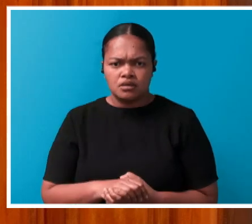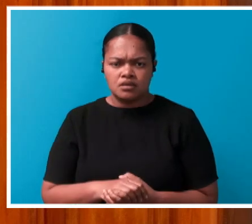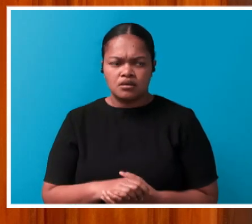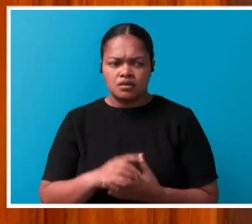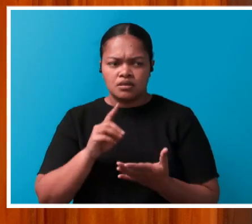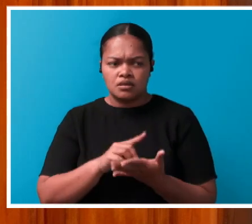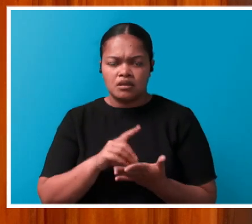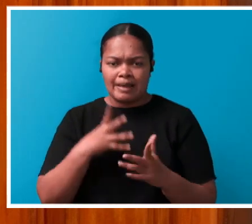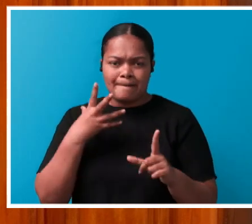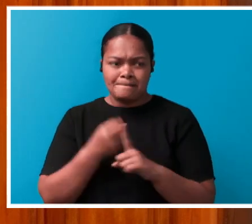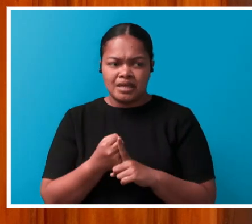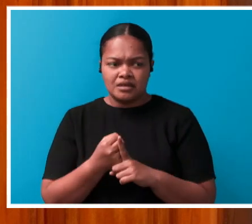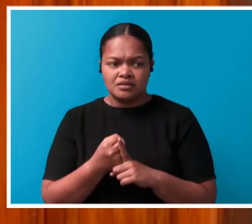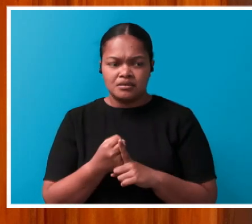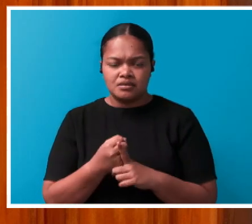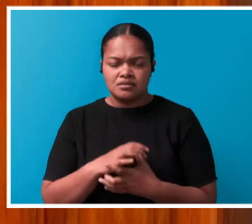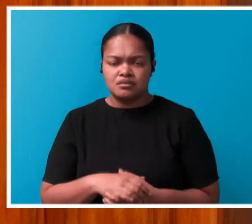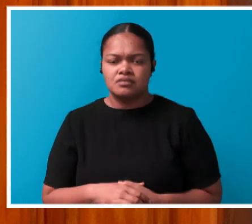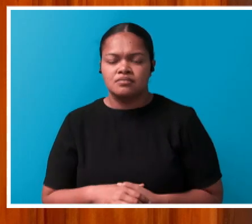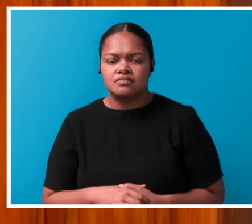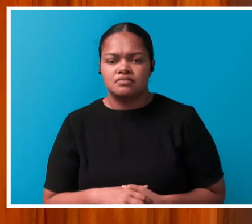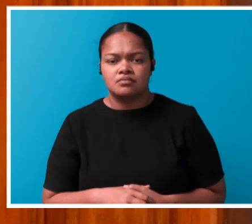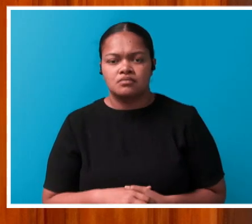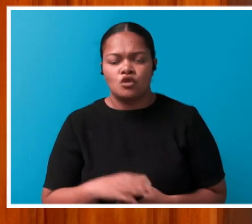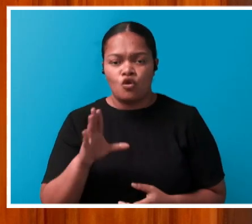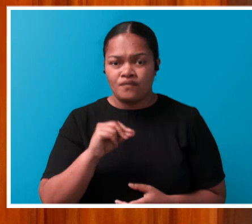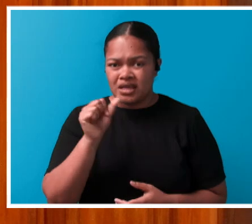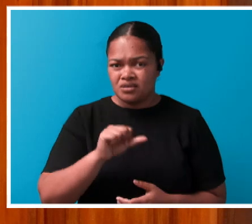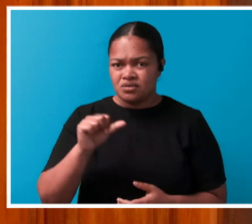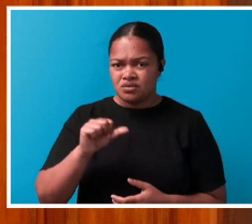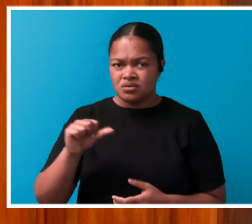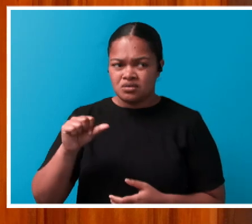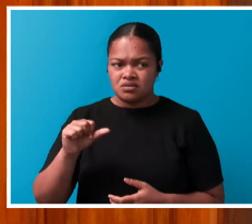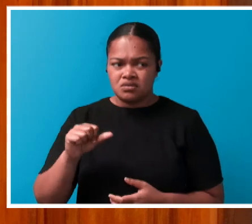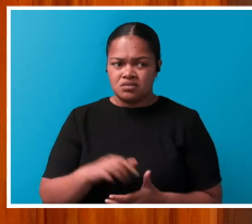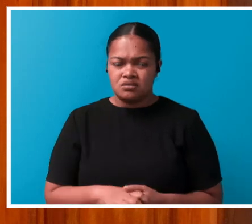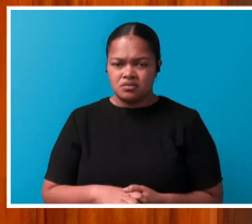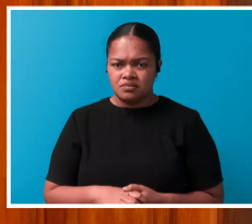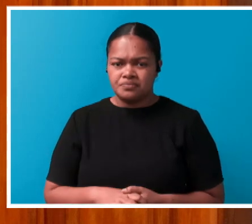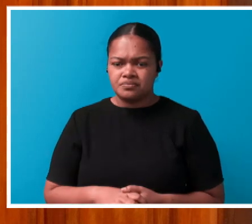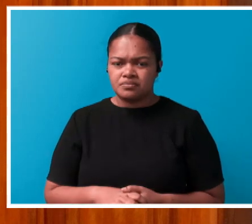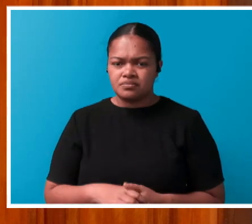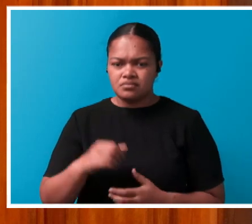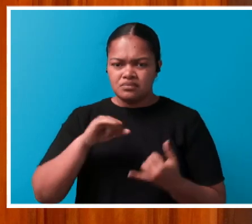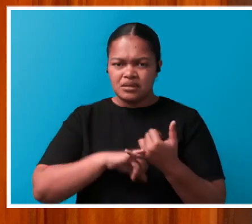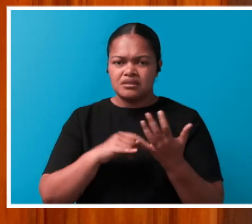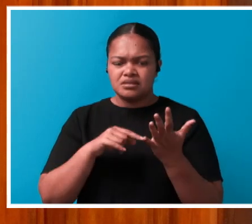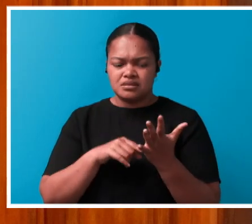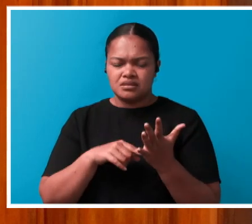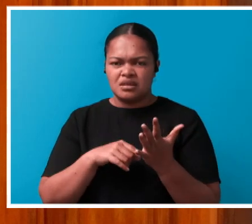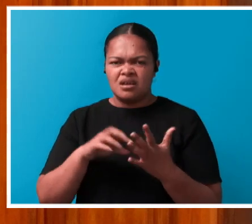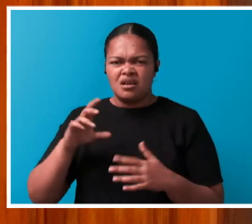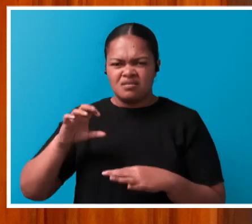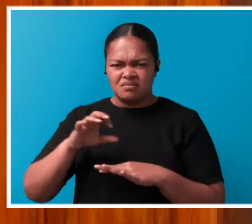devastating impact of the infestation of the Asian subterranean termites, AST, within Ba, Nandi, Lotoka,